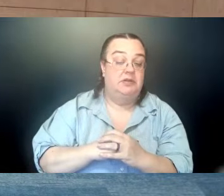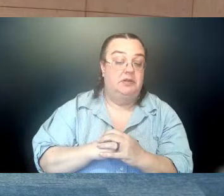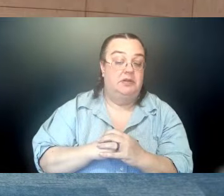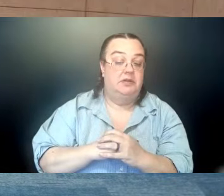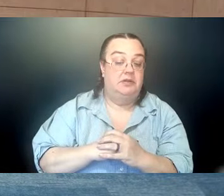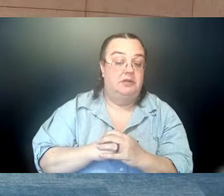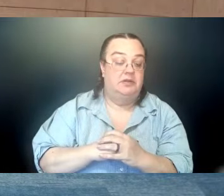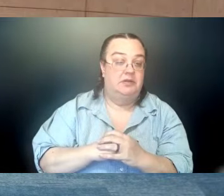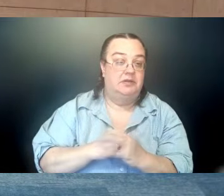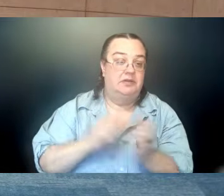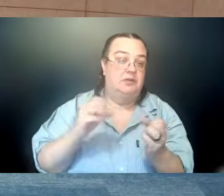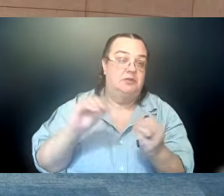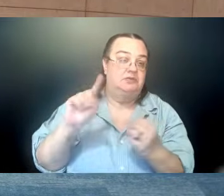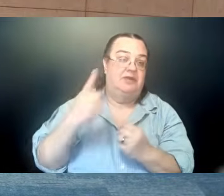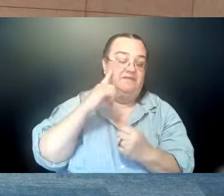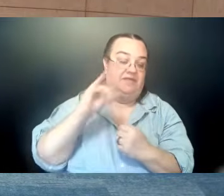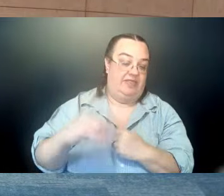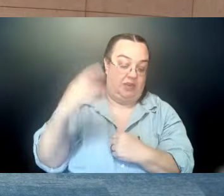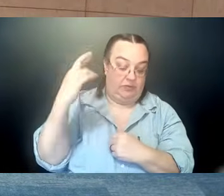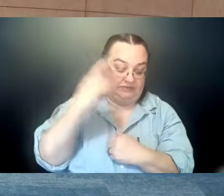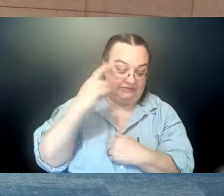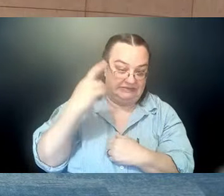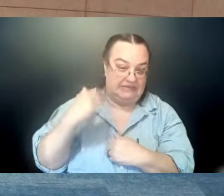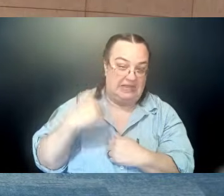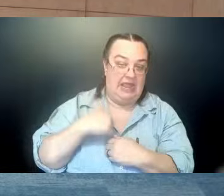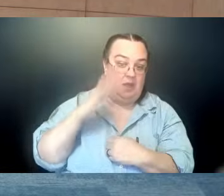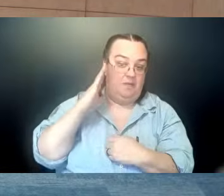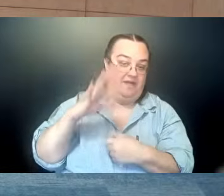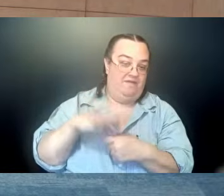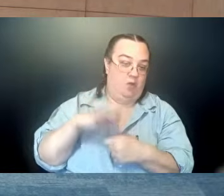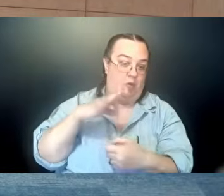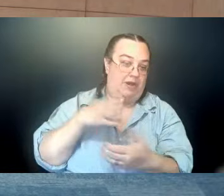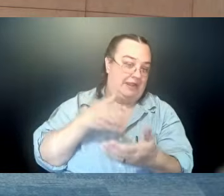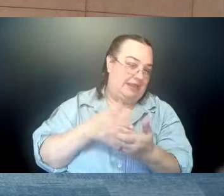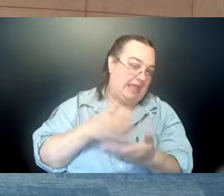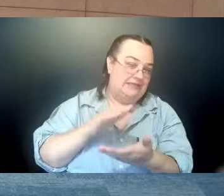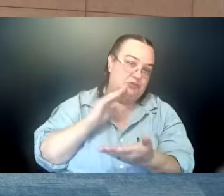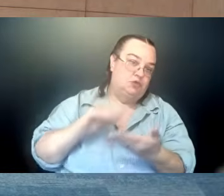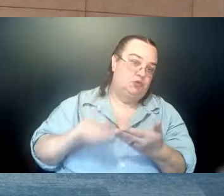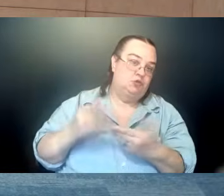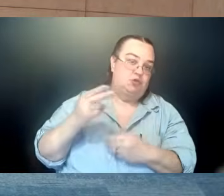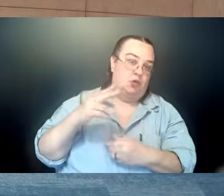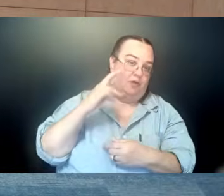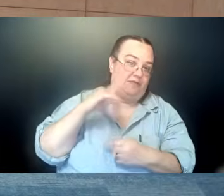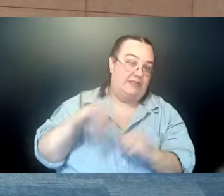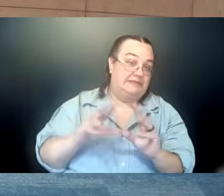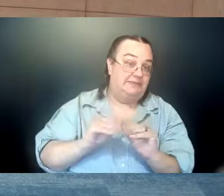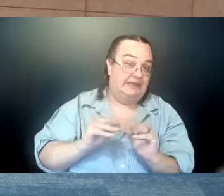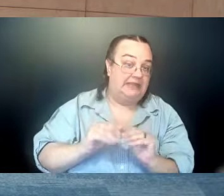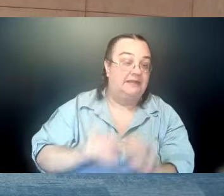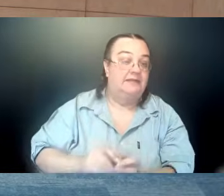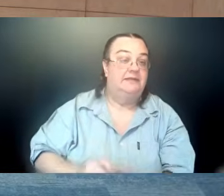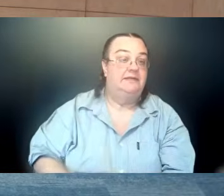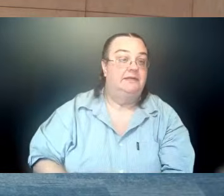So just for that reason, I'm going to vote against excusing her for this meeting.